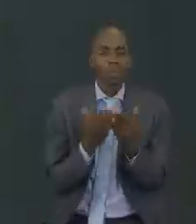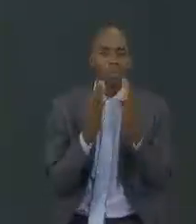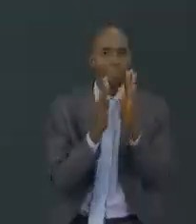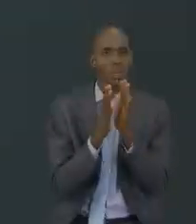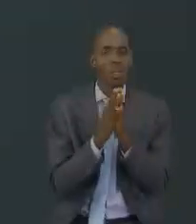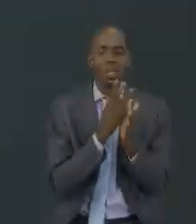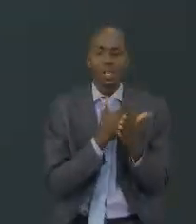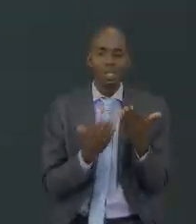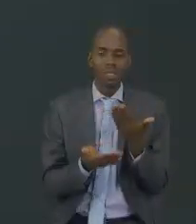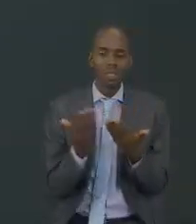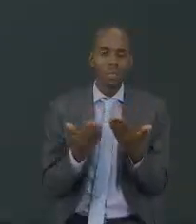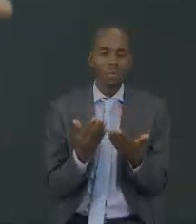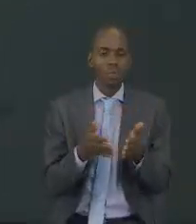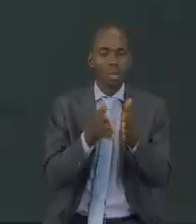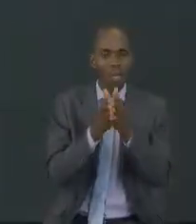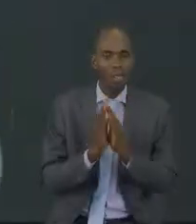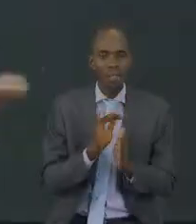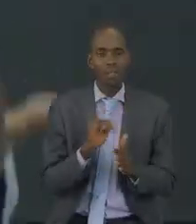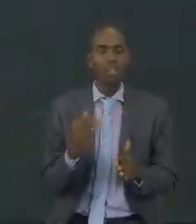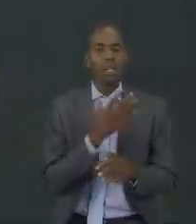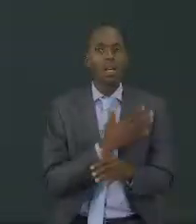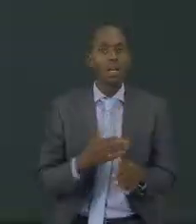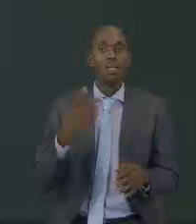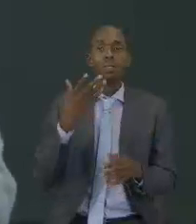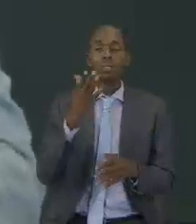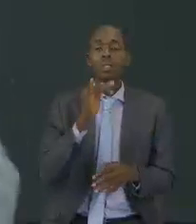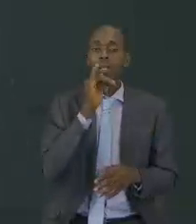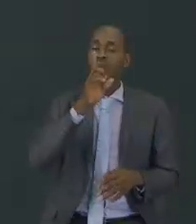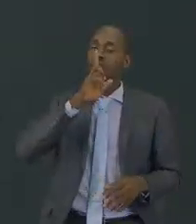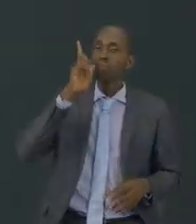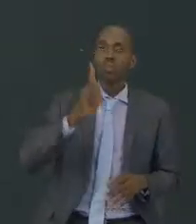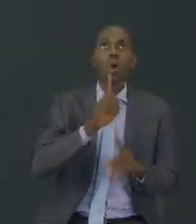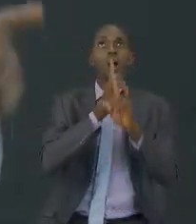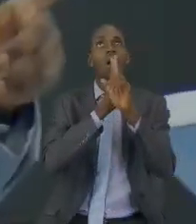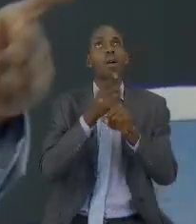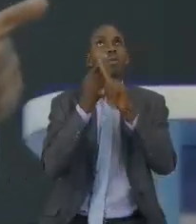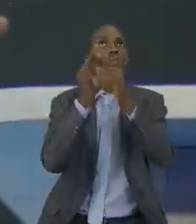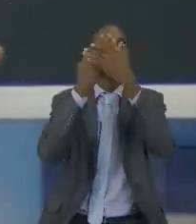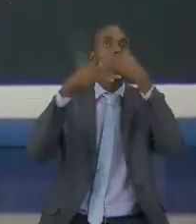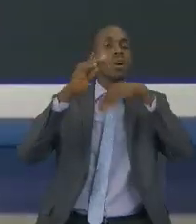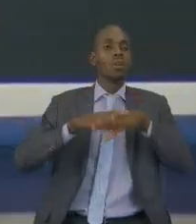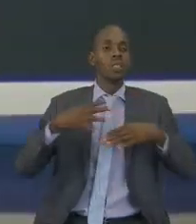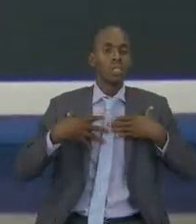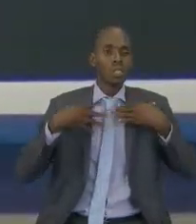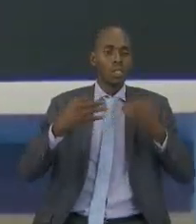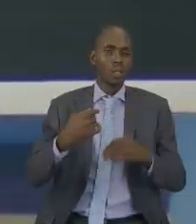simple request and a sure response from heaven. Heal me, O Lord, and